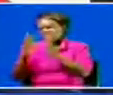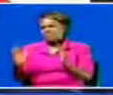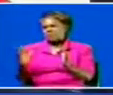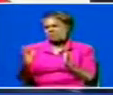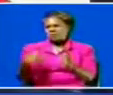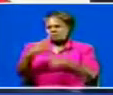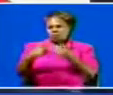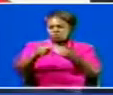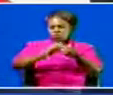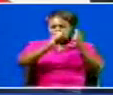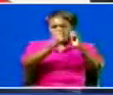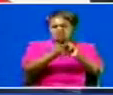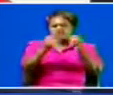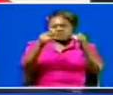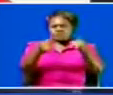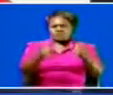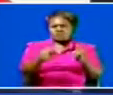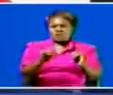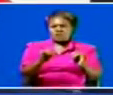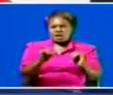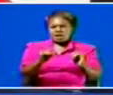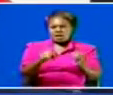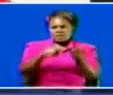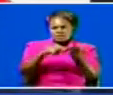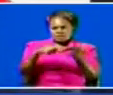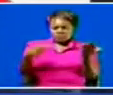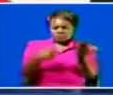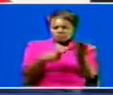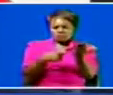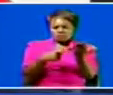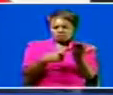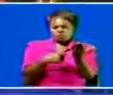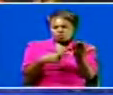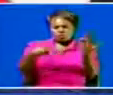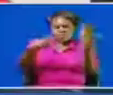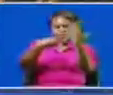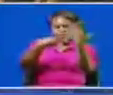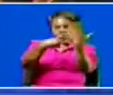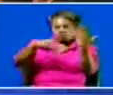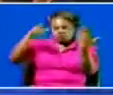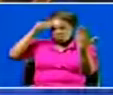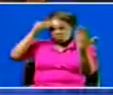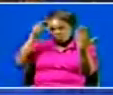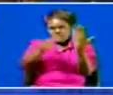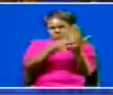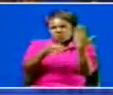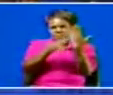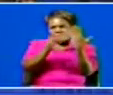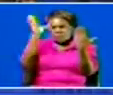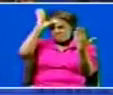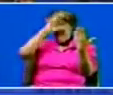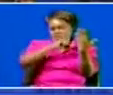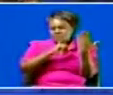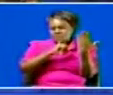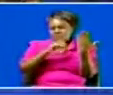the ongoing reforms is an attempt to bolster greater emphasis on technical and vocational education, skills that have largely been missing in